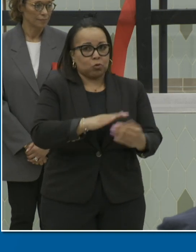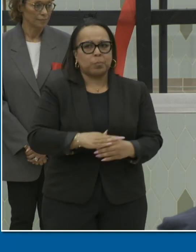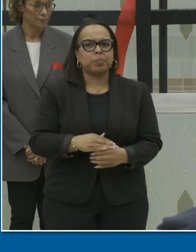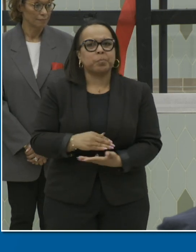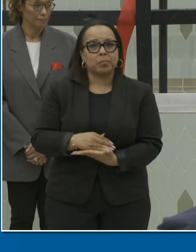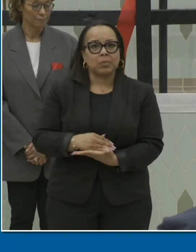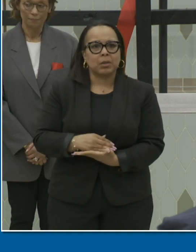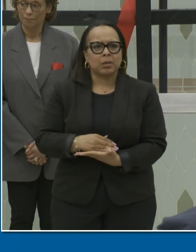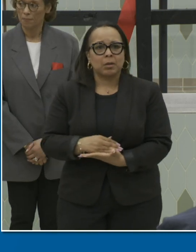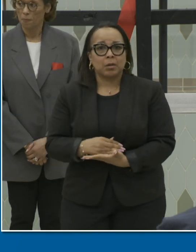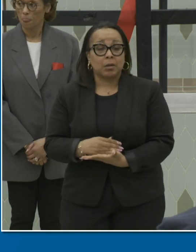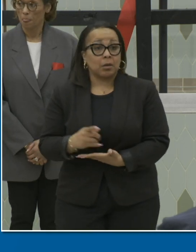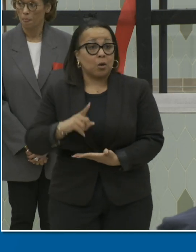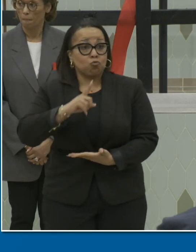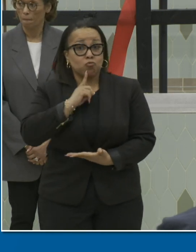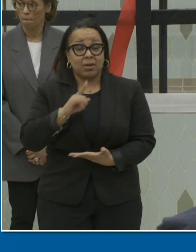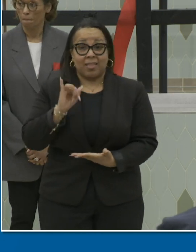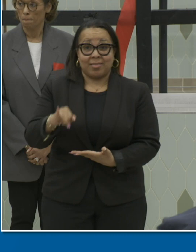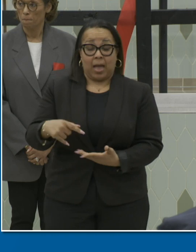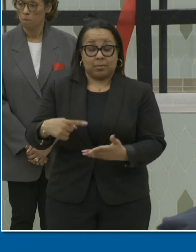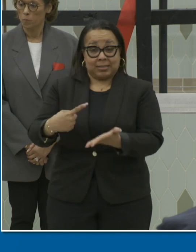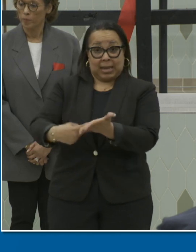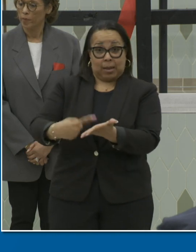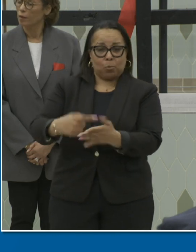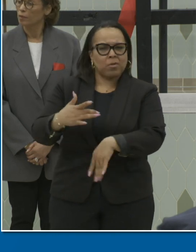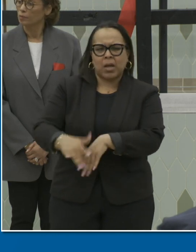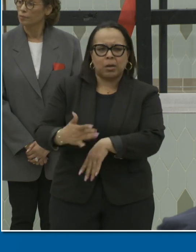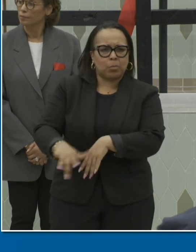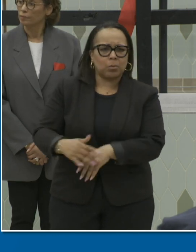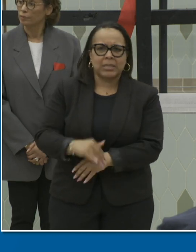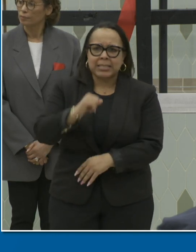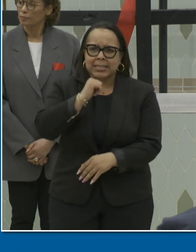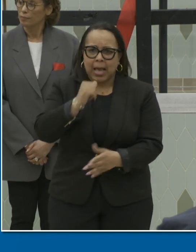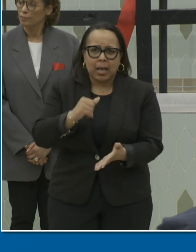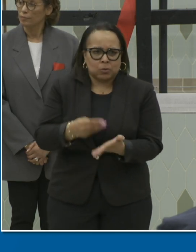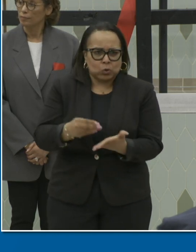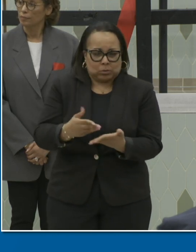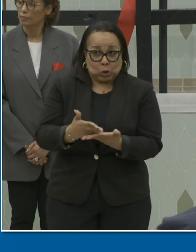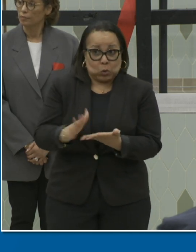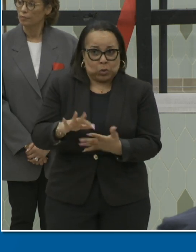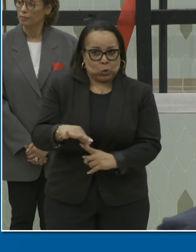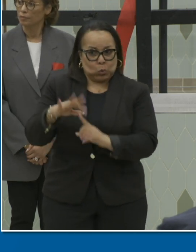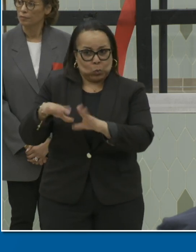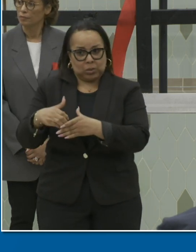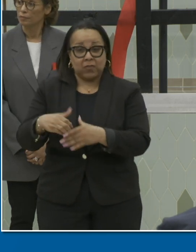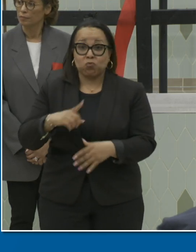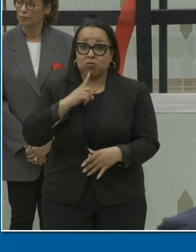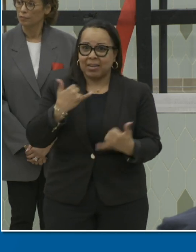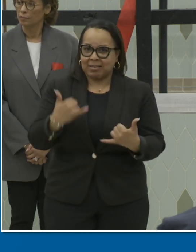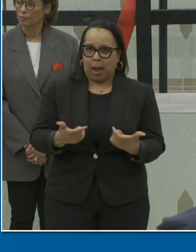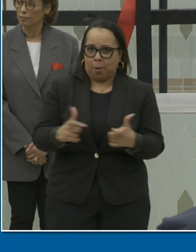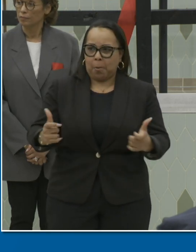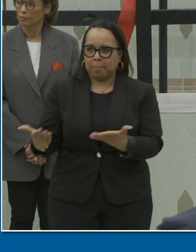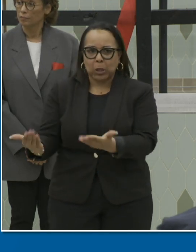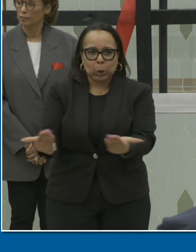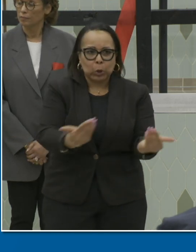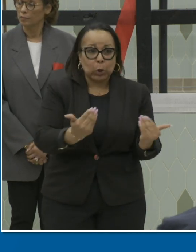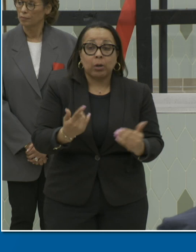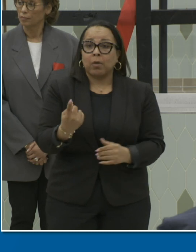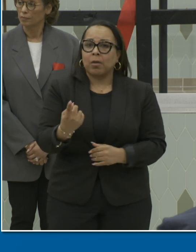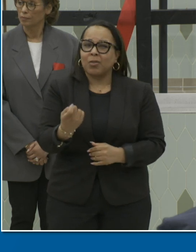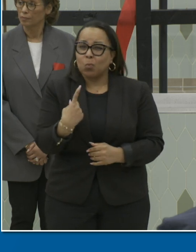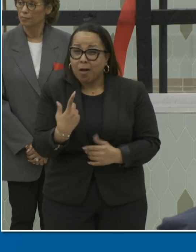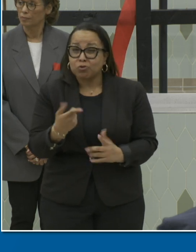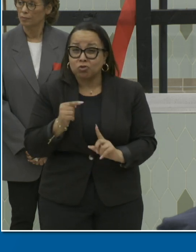Yeah, thank you for the question. The table is available. It's not an exclusive table. That's the difference. The table is actually bigger. The